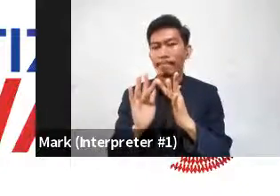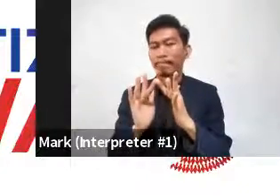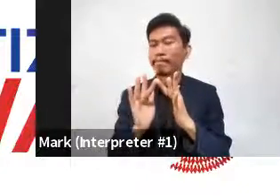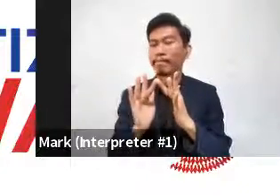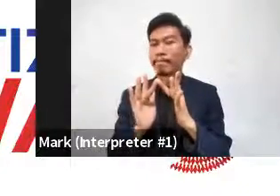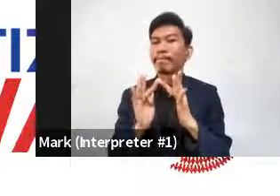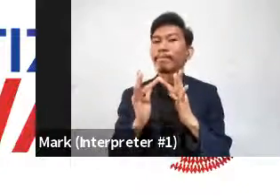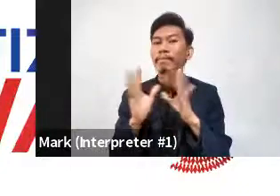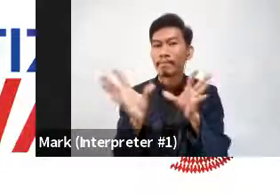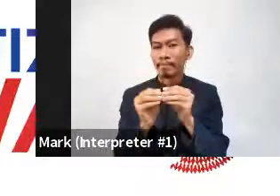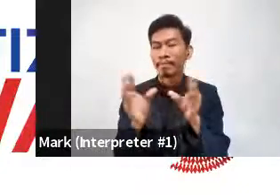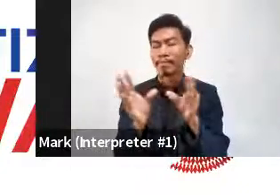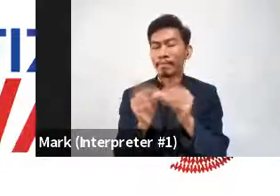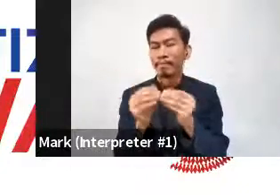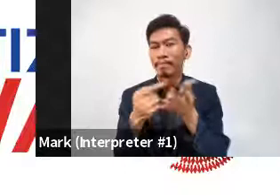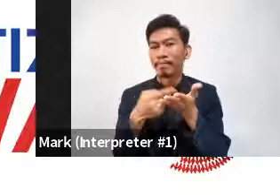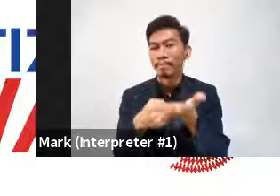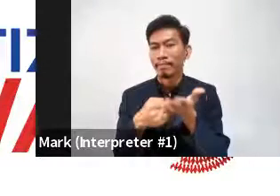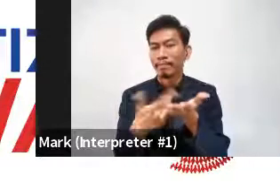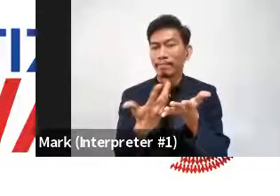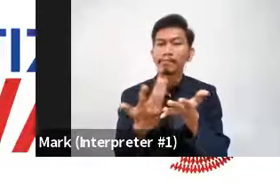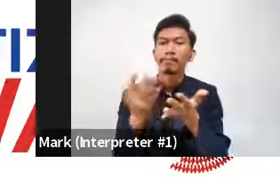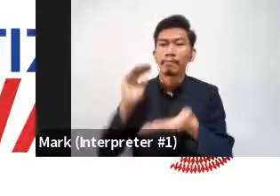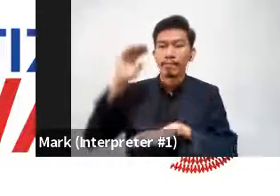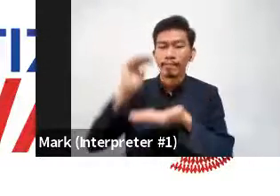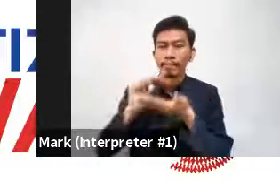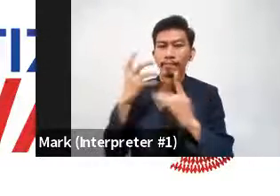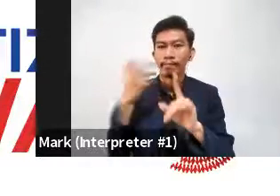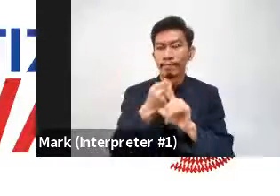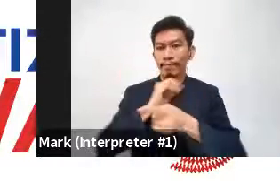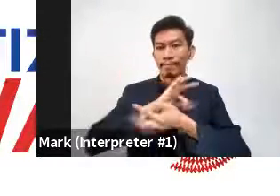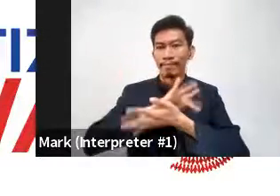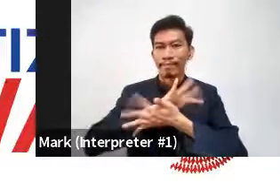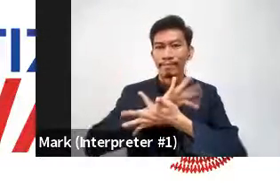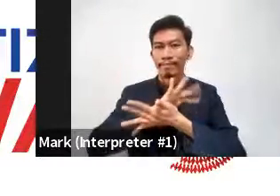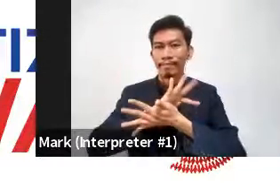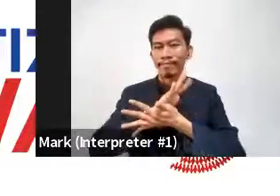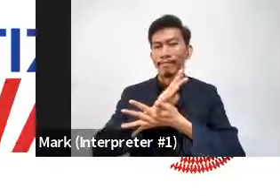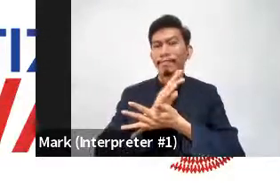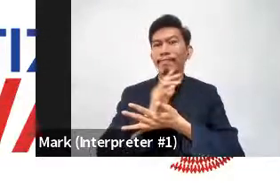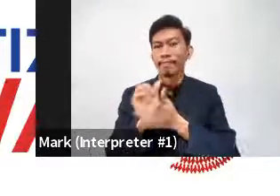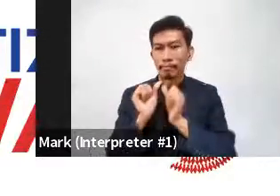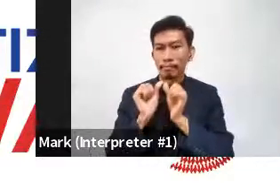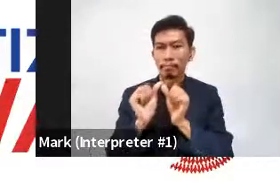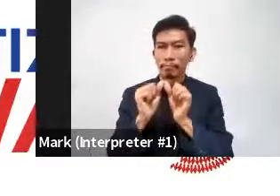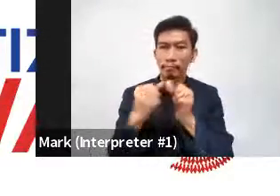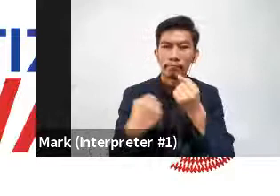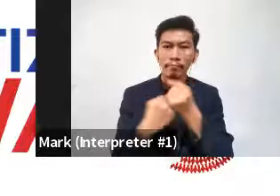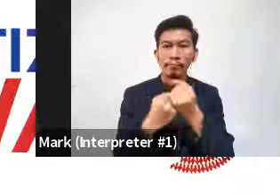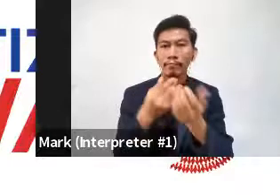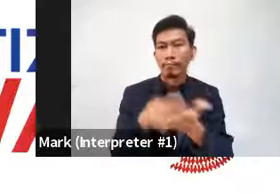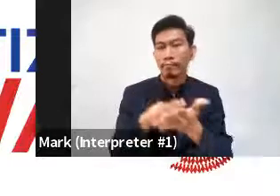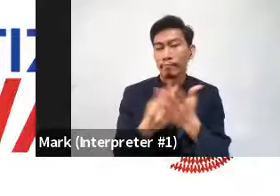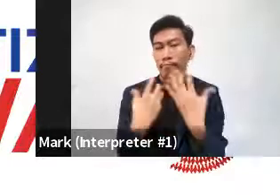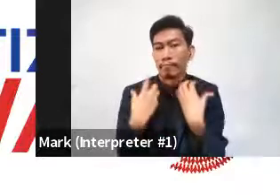town hall discussion on mitigating the impact of COVID-19 through sustainable health financing. Of course,